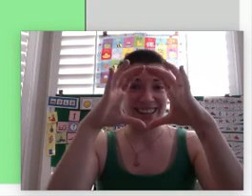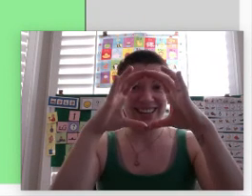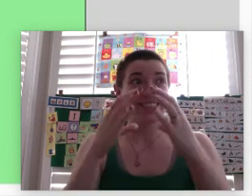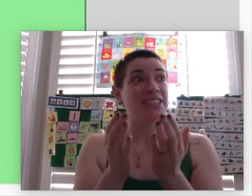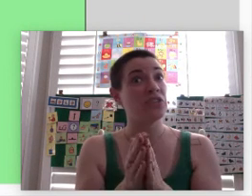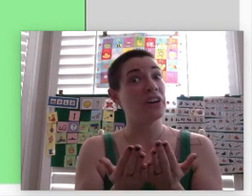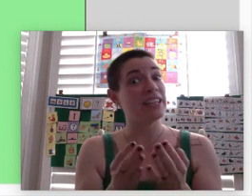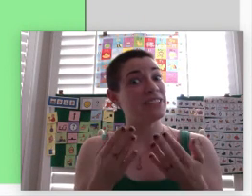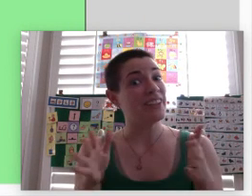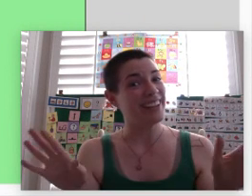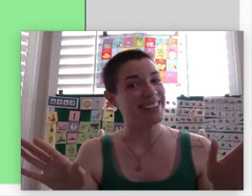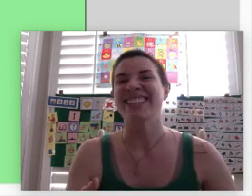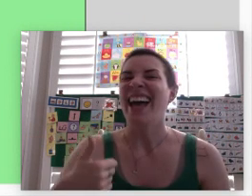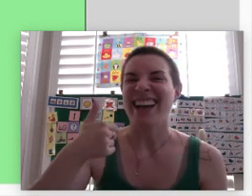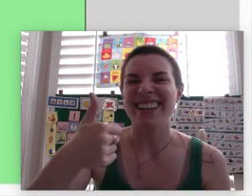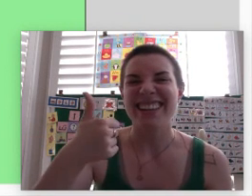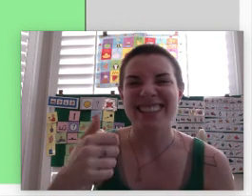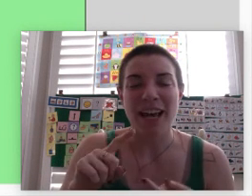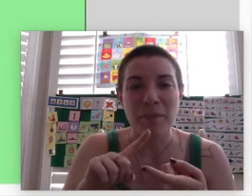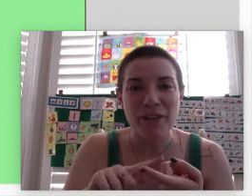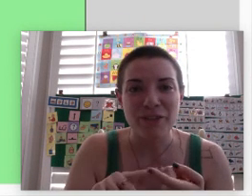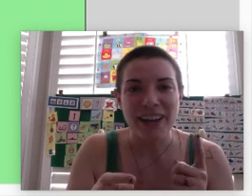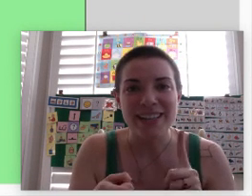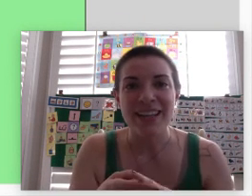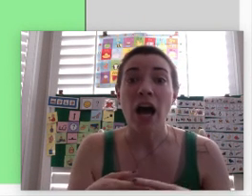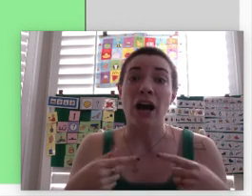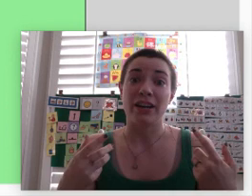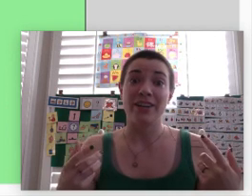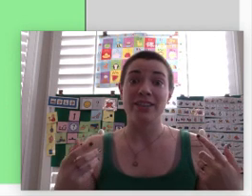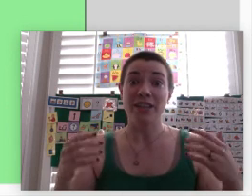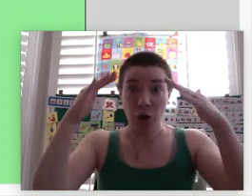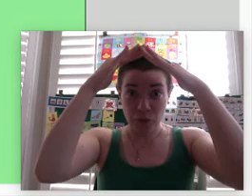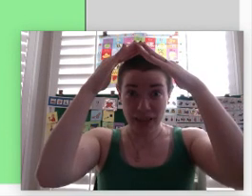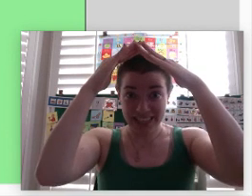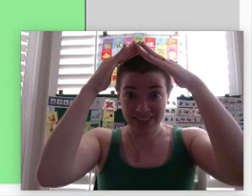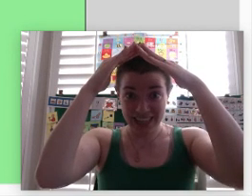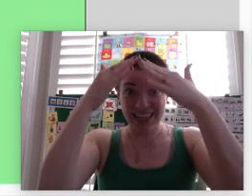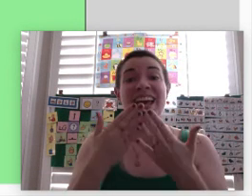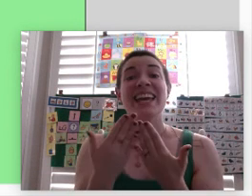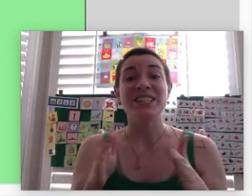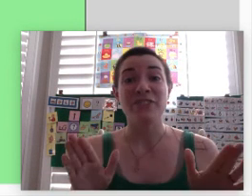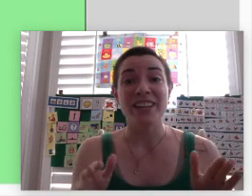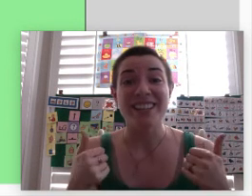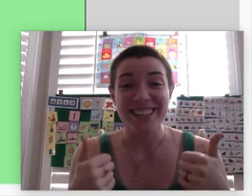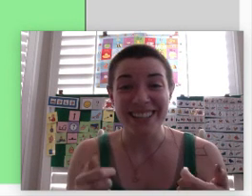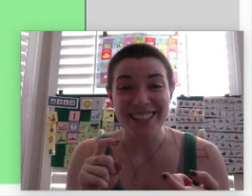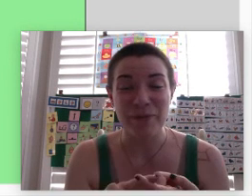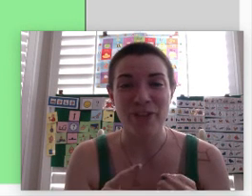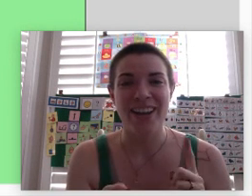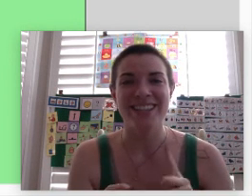Our literacy story is finished. Good job, my friends. Our literacy home activity is